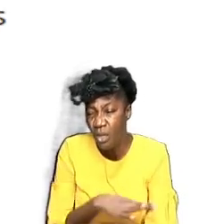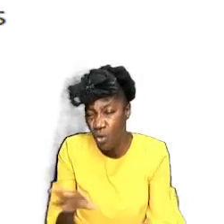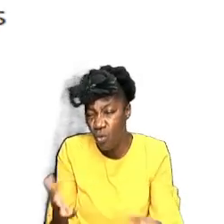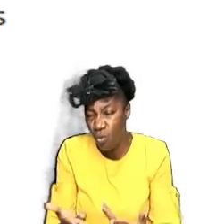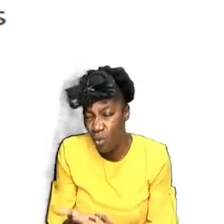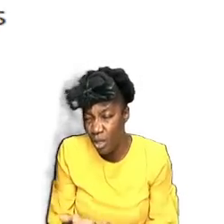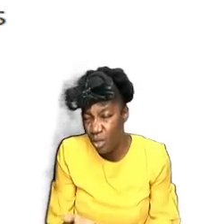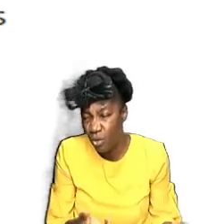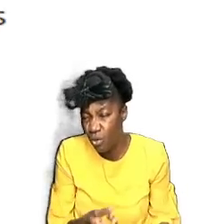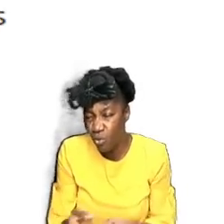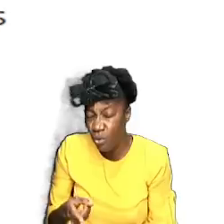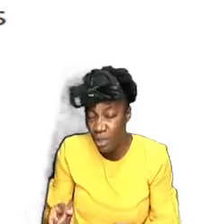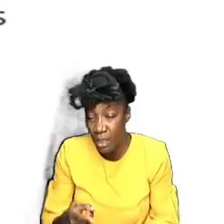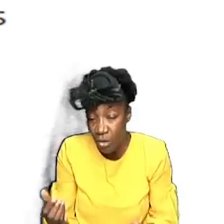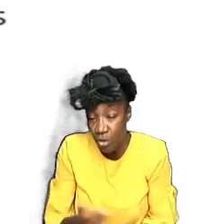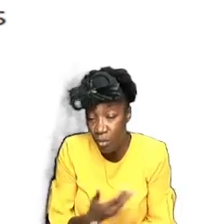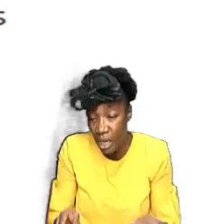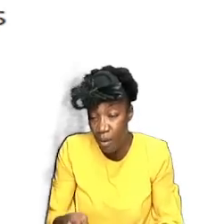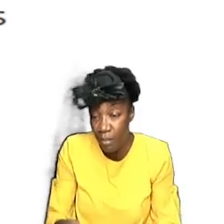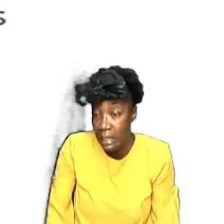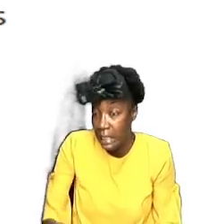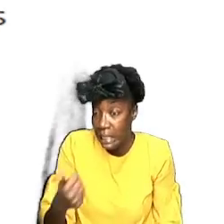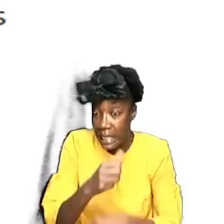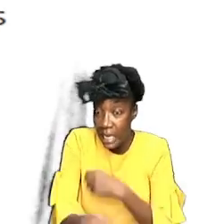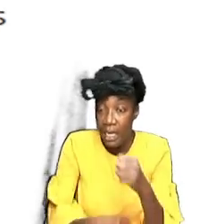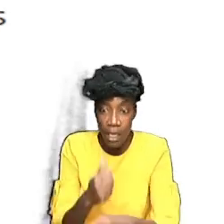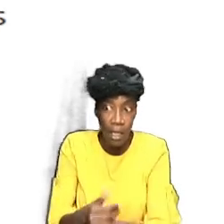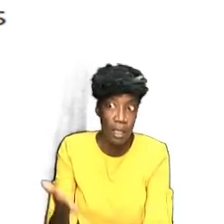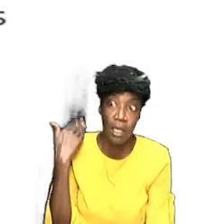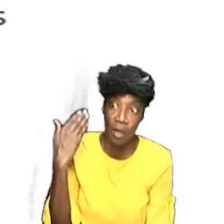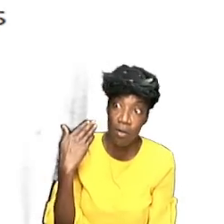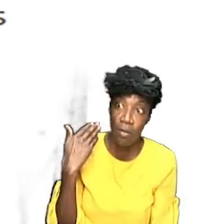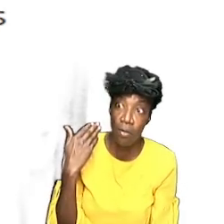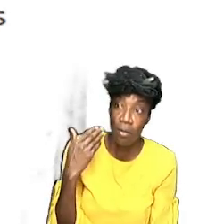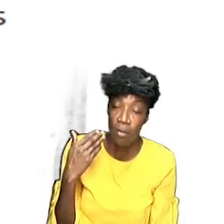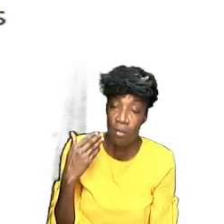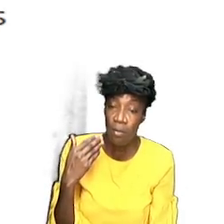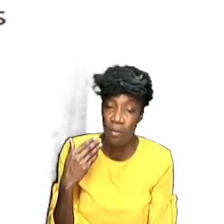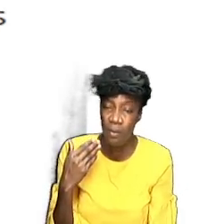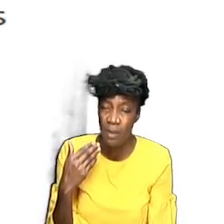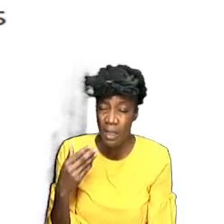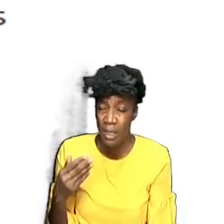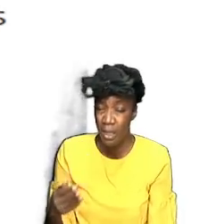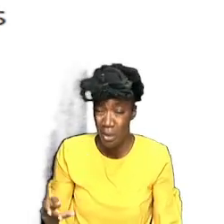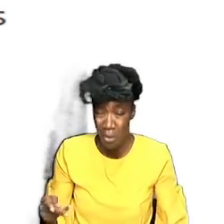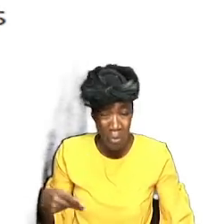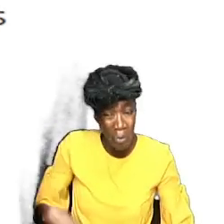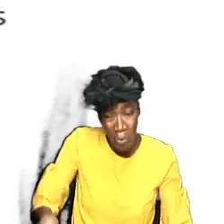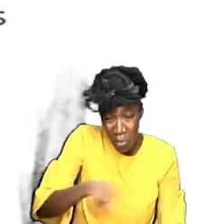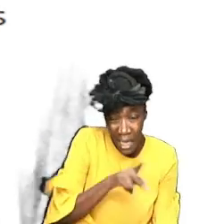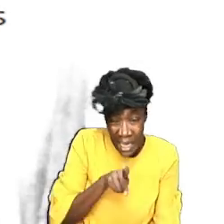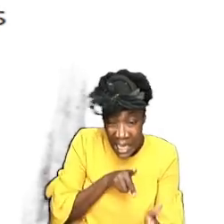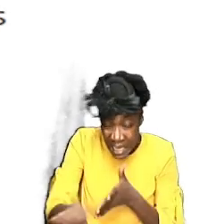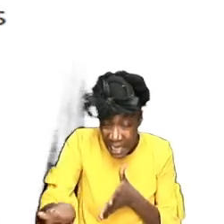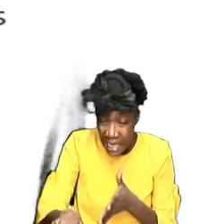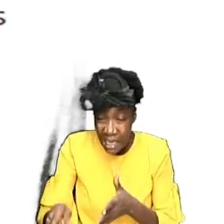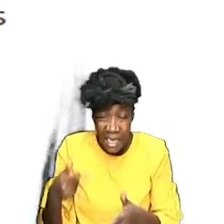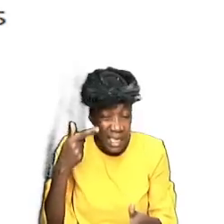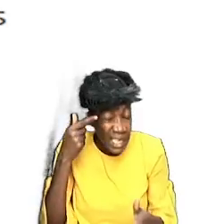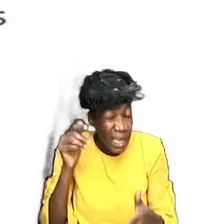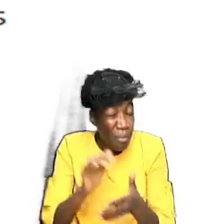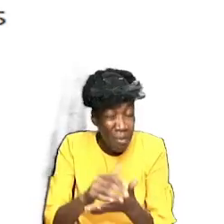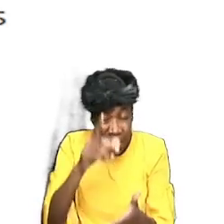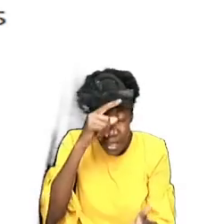things in the kingdom of God. Something happened 10 years ago. Amen. And even us as saints want to kill the brethren for something that happened 10 years ago. We need